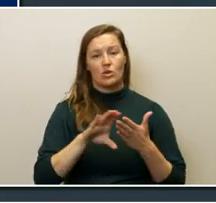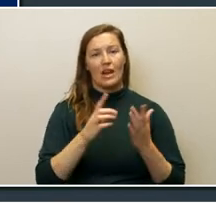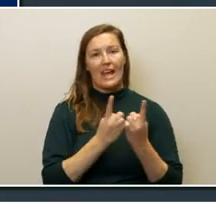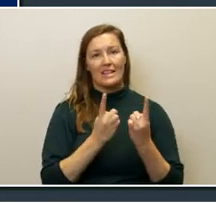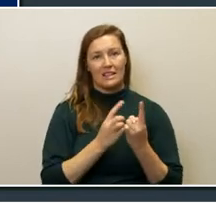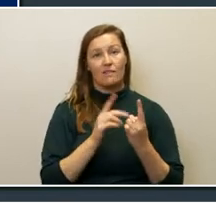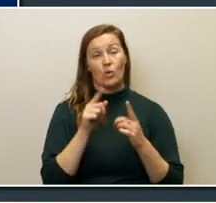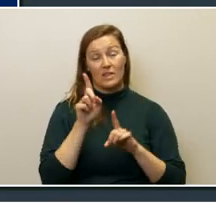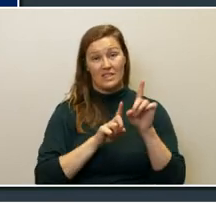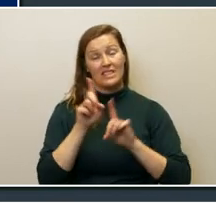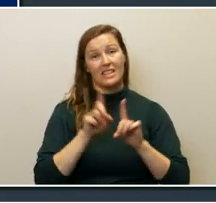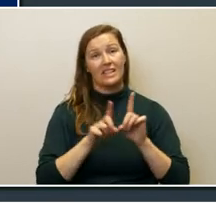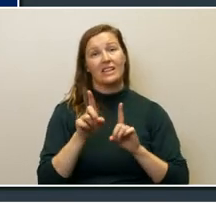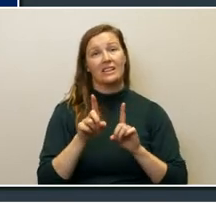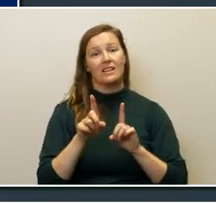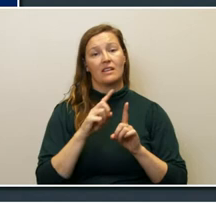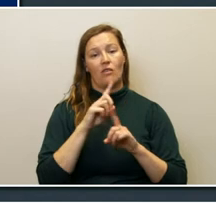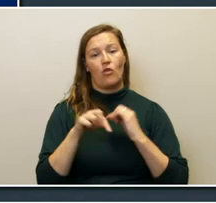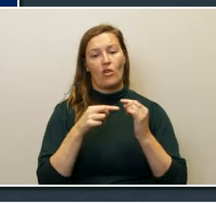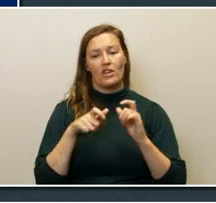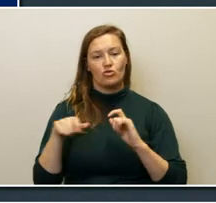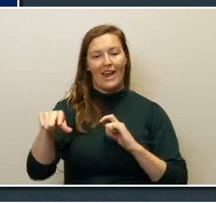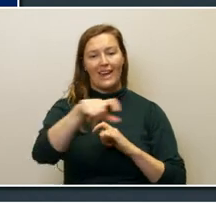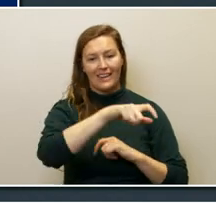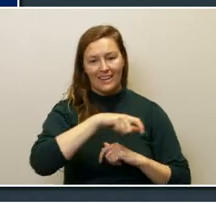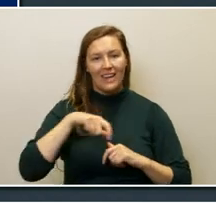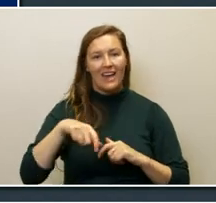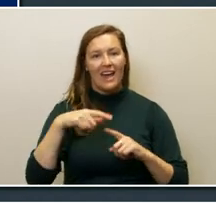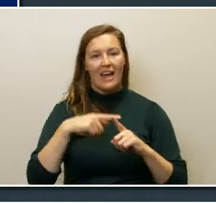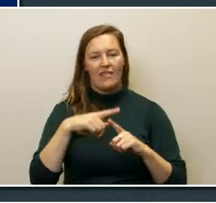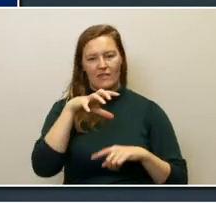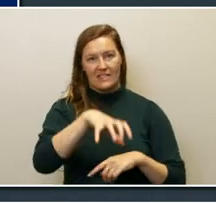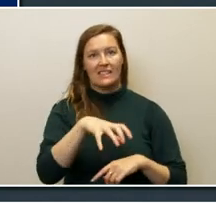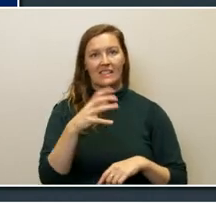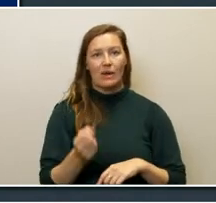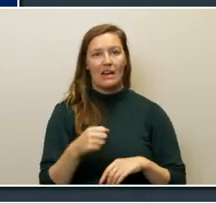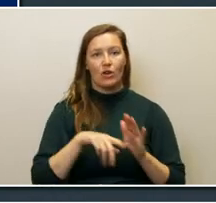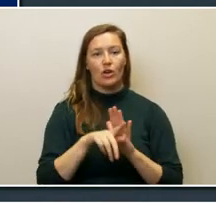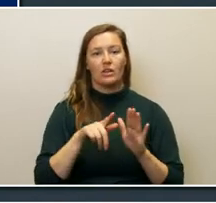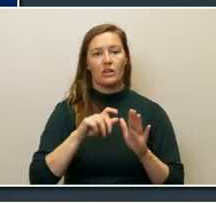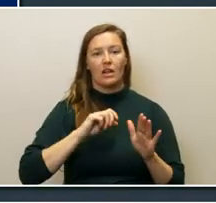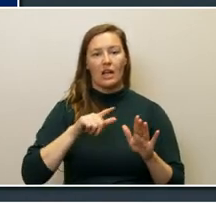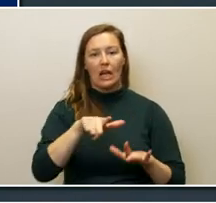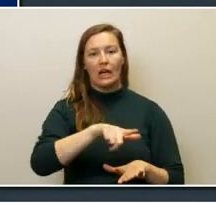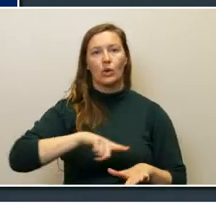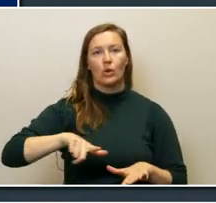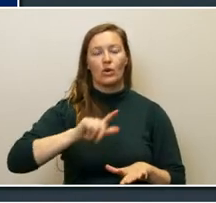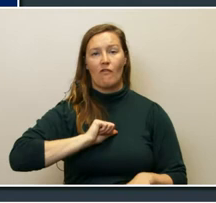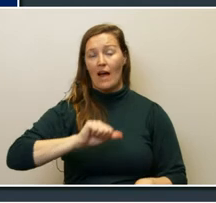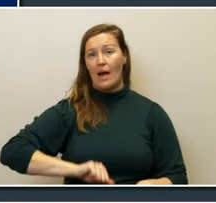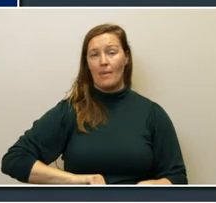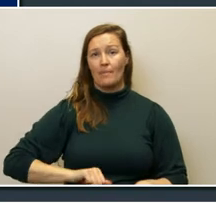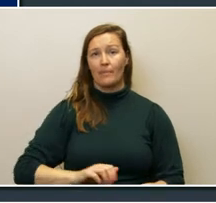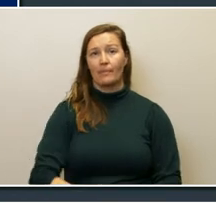for the city in terms of the Blokart track and the facility that we have on Lagoon Farm. So